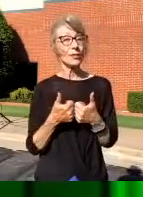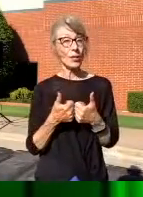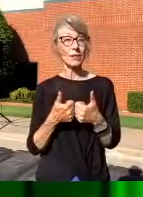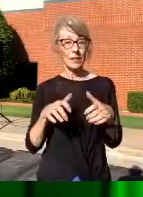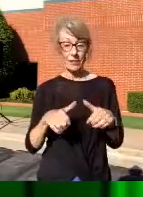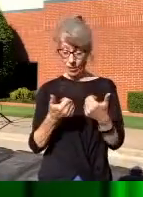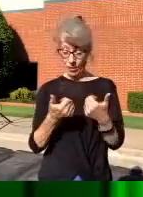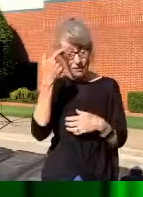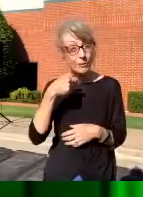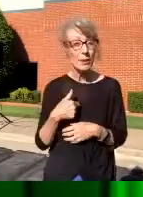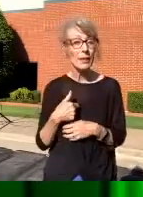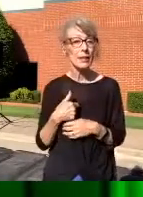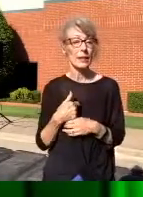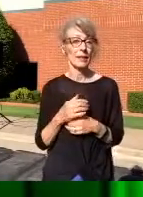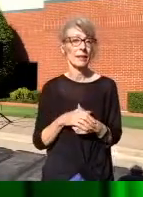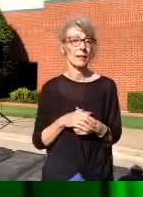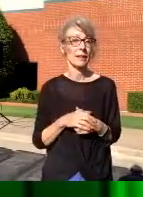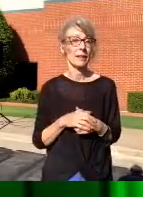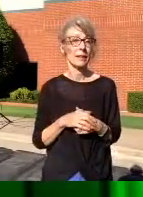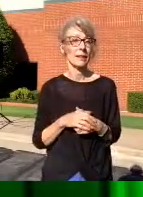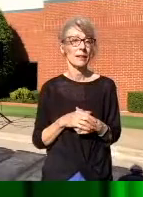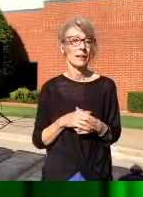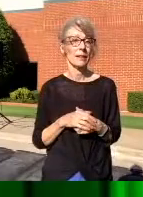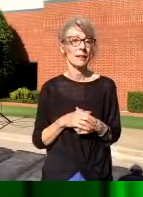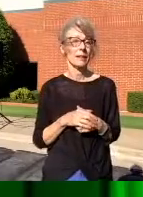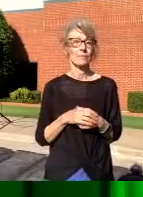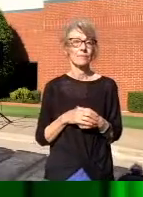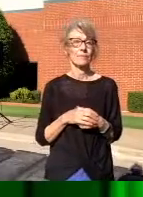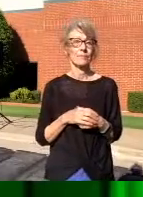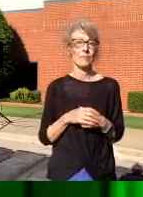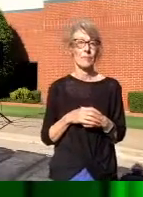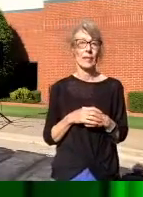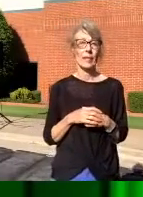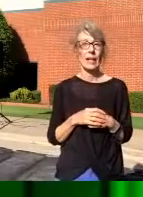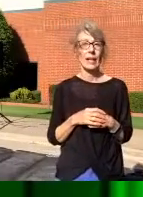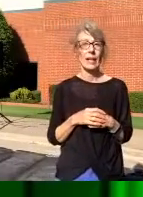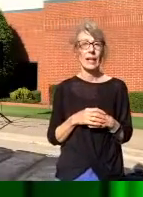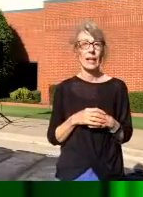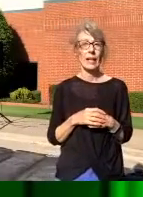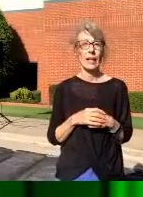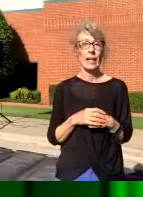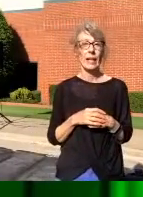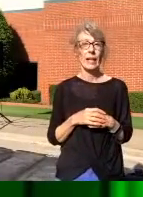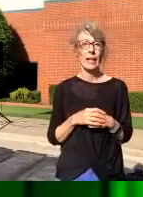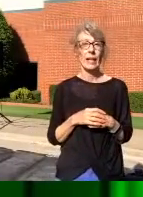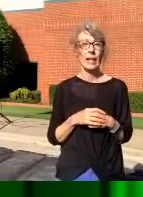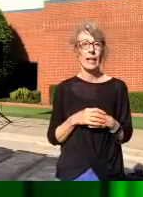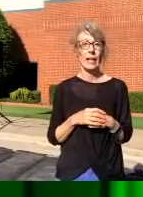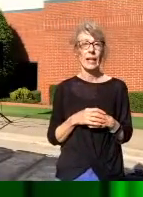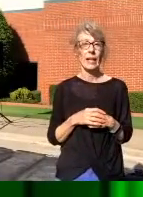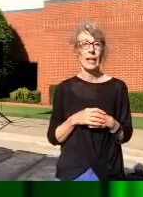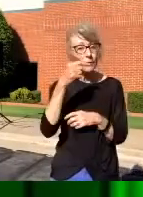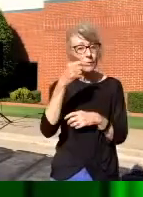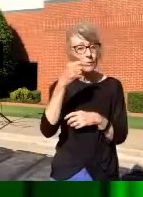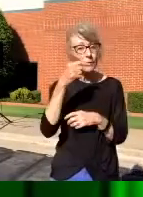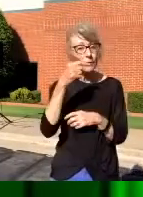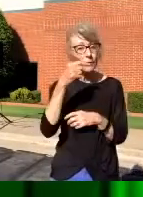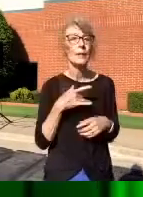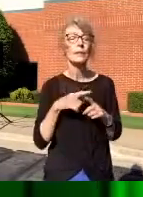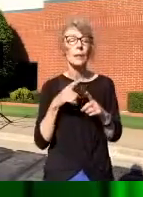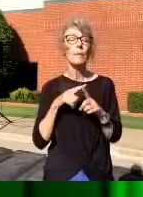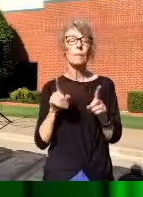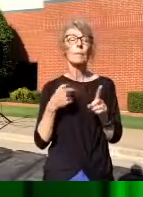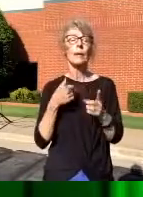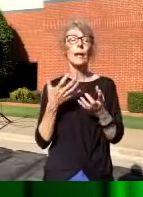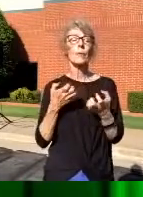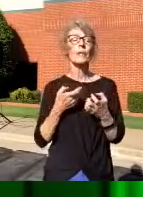me. I'm stepping on my own toes even as I say these words, but I don't just want to step on toes today. I want to give you shoes.